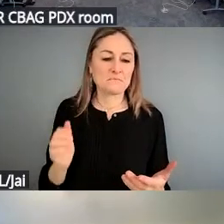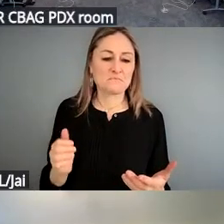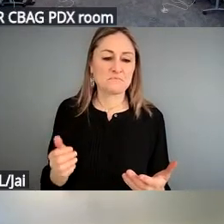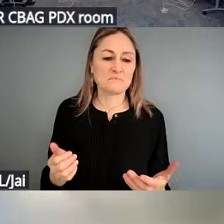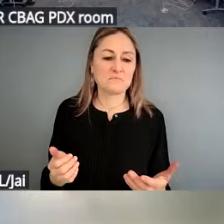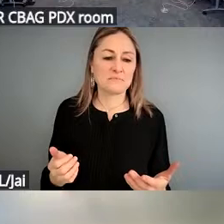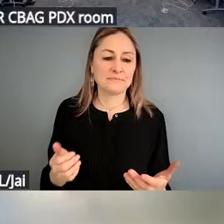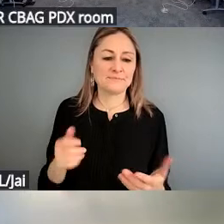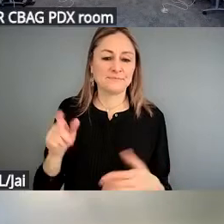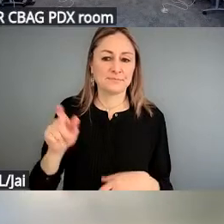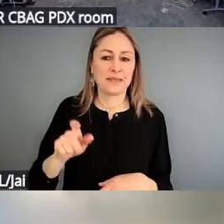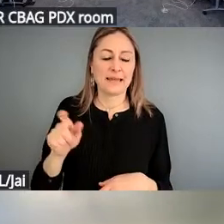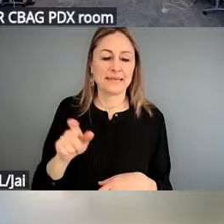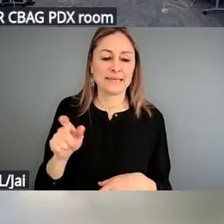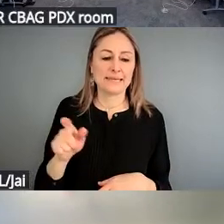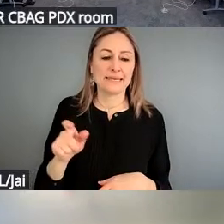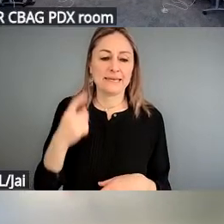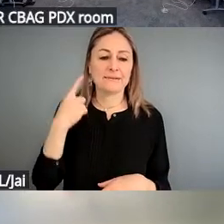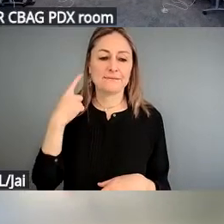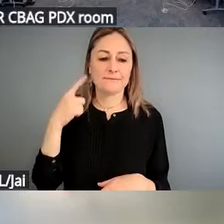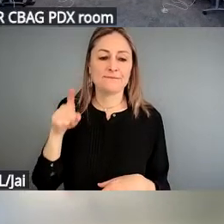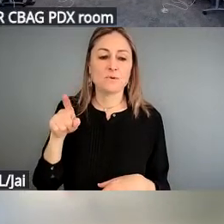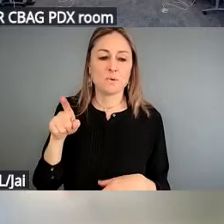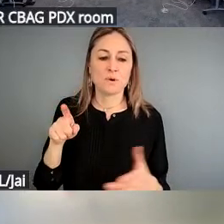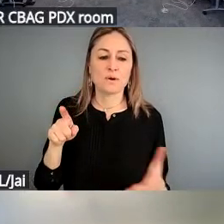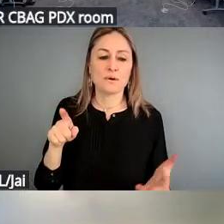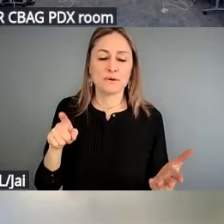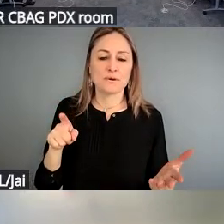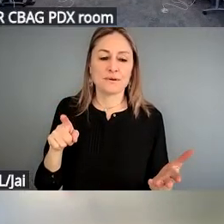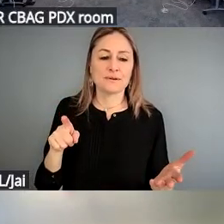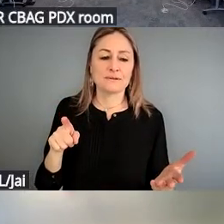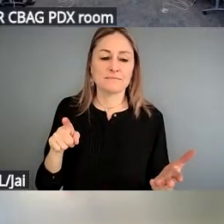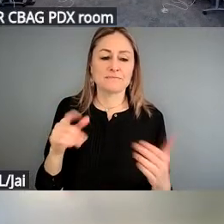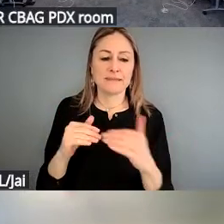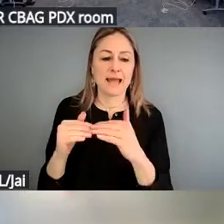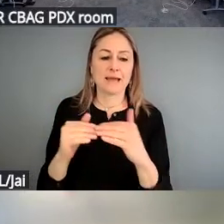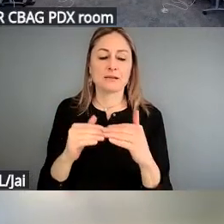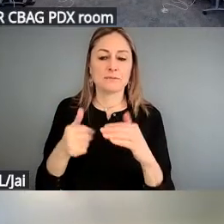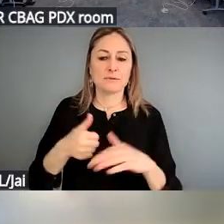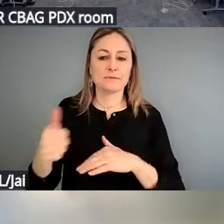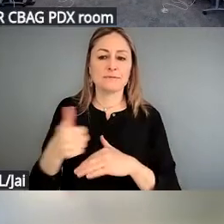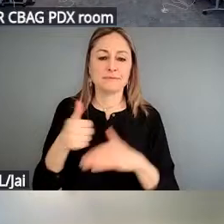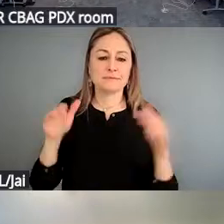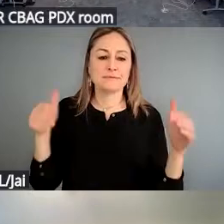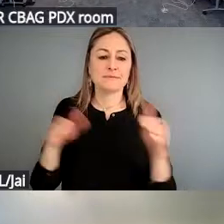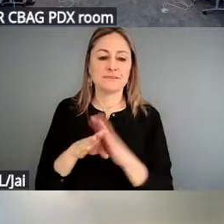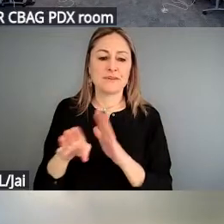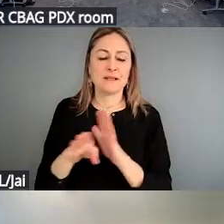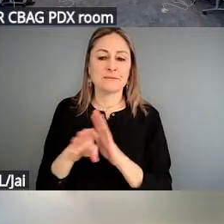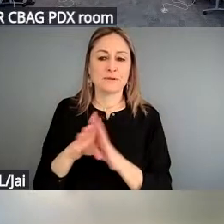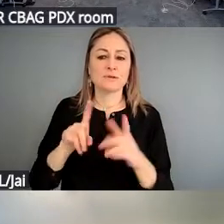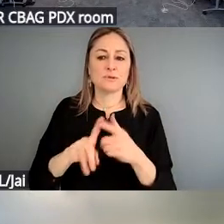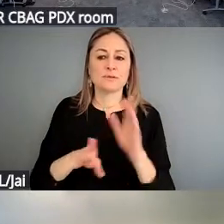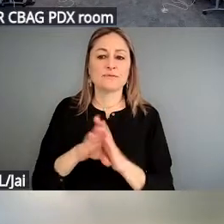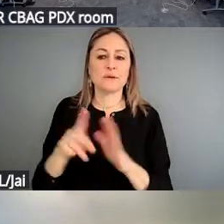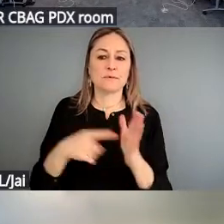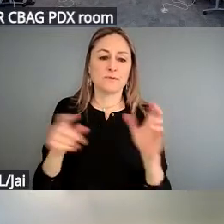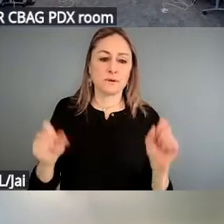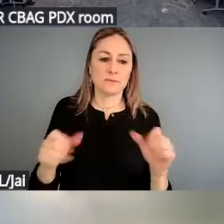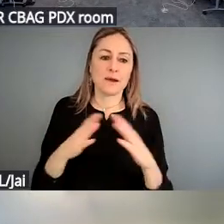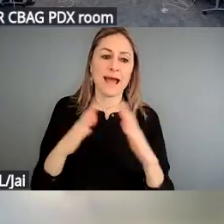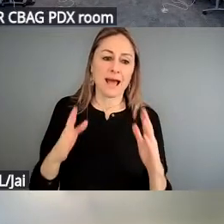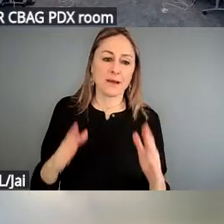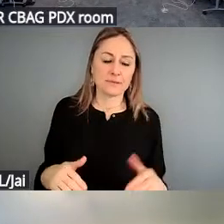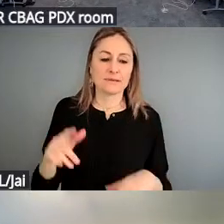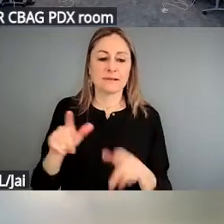a need for equitable transit-oriented development, to develop affordable housing